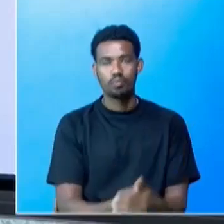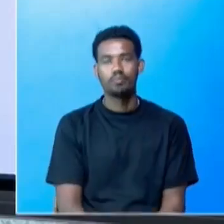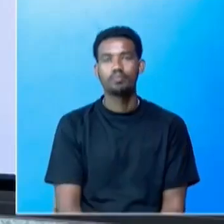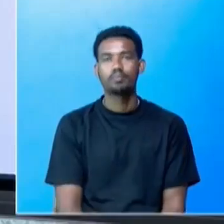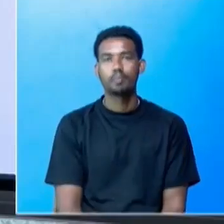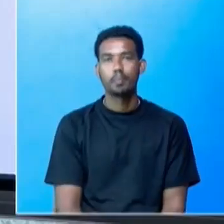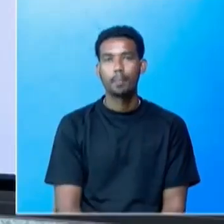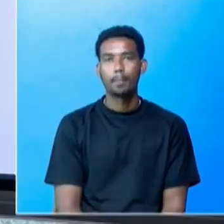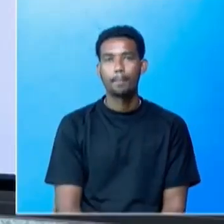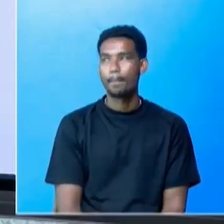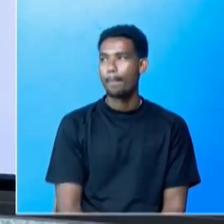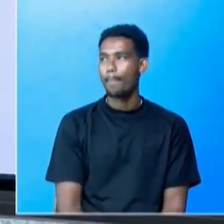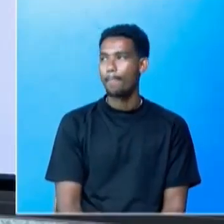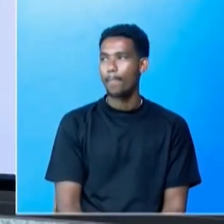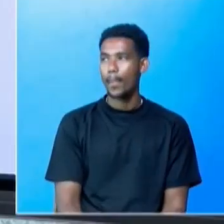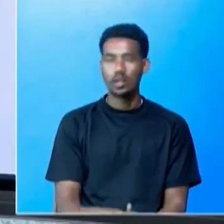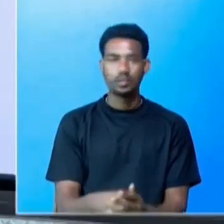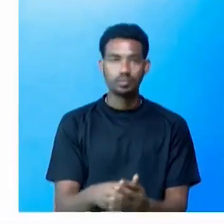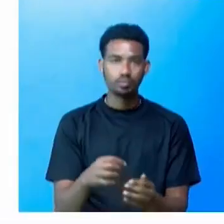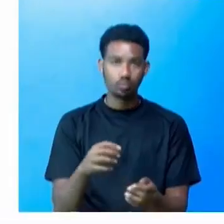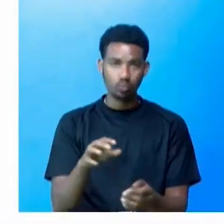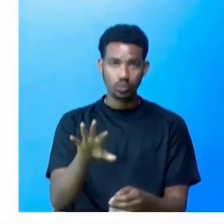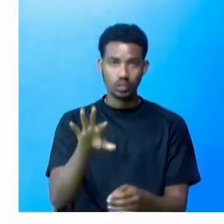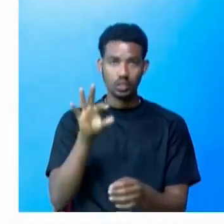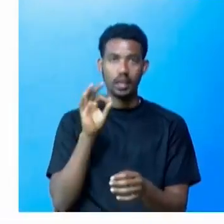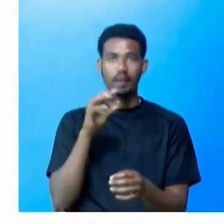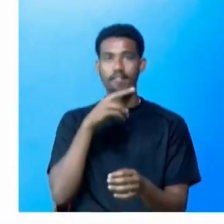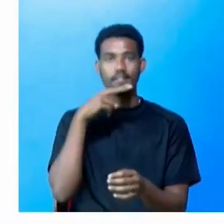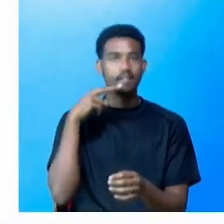can take the verb to be,